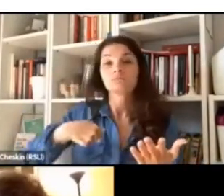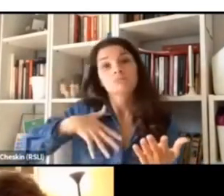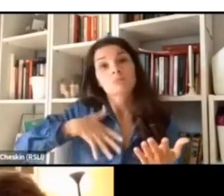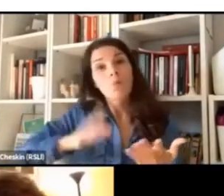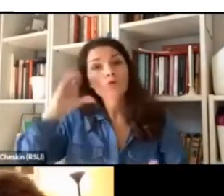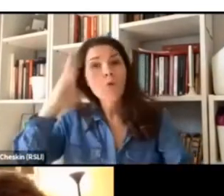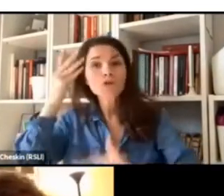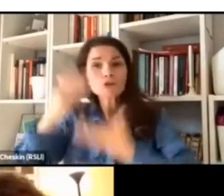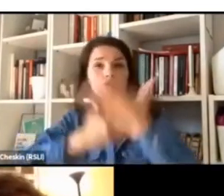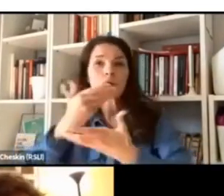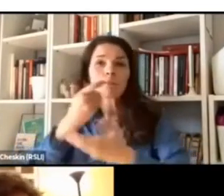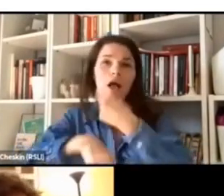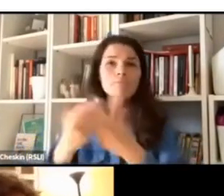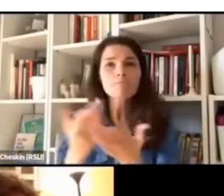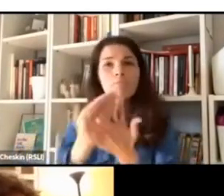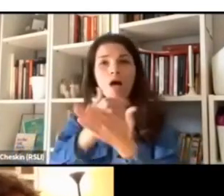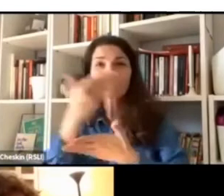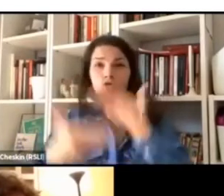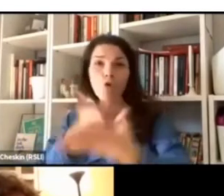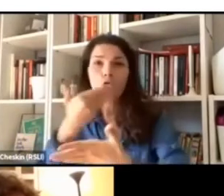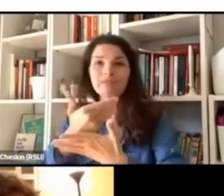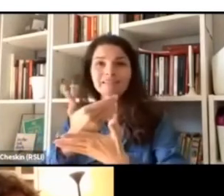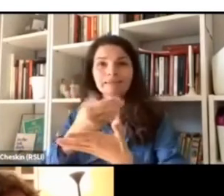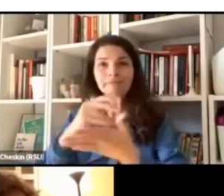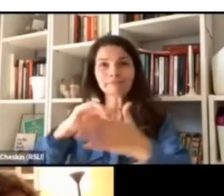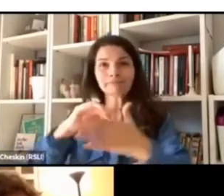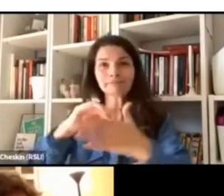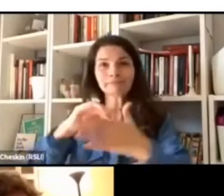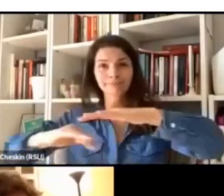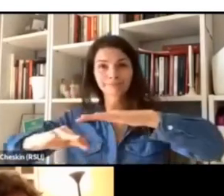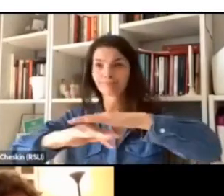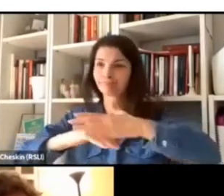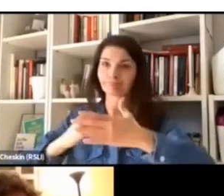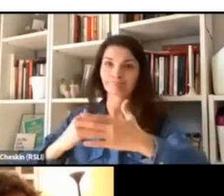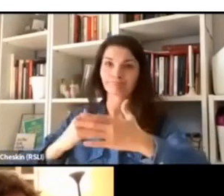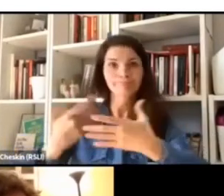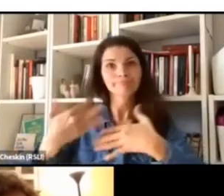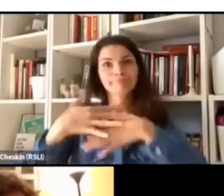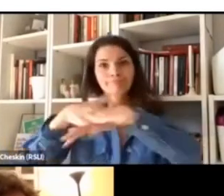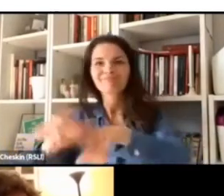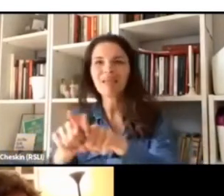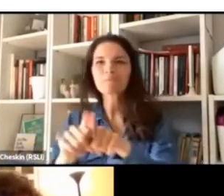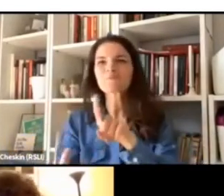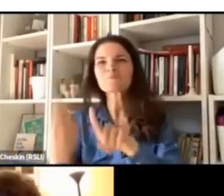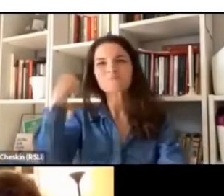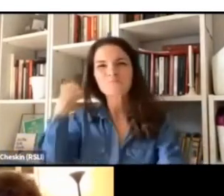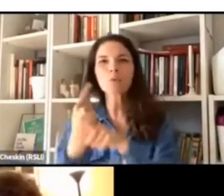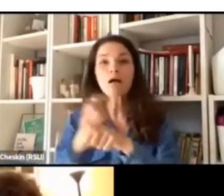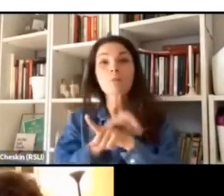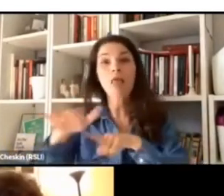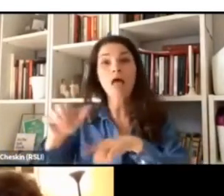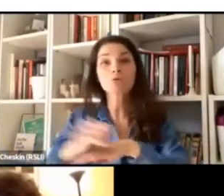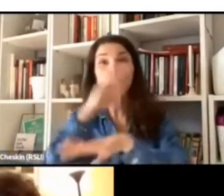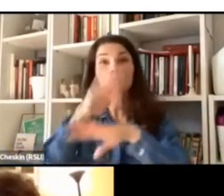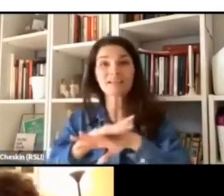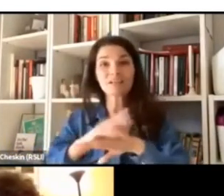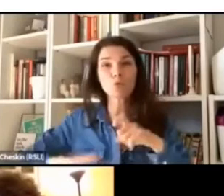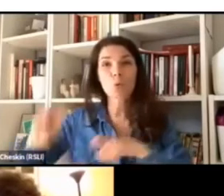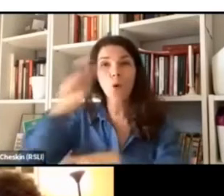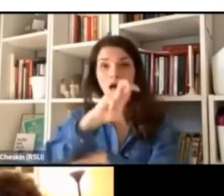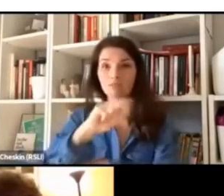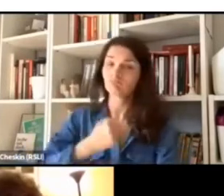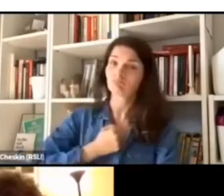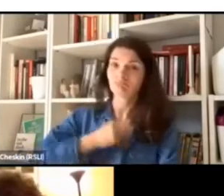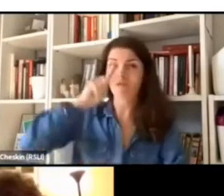the story itself. And as I said, when we did the Blood Wedding tour, actually, that was probably the first experience I'd had with that, because